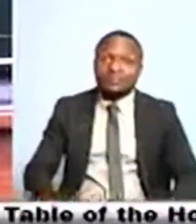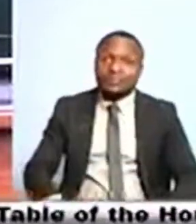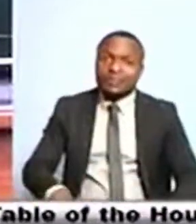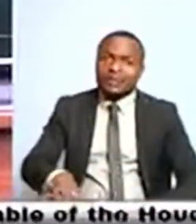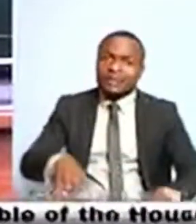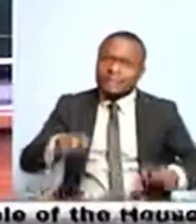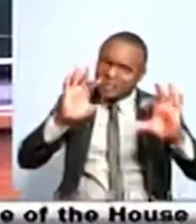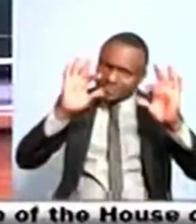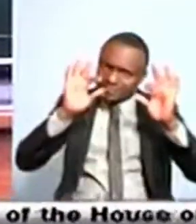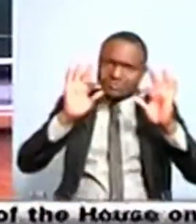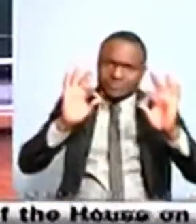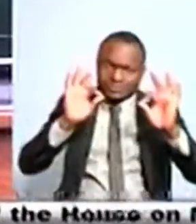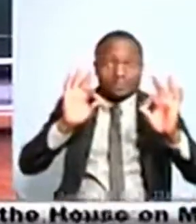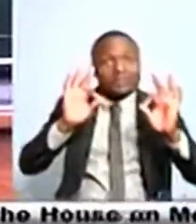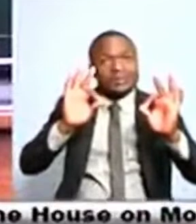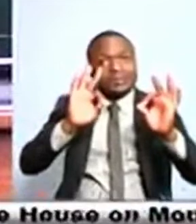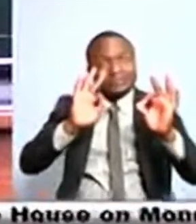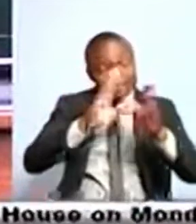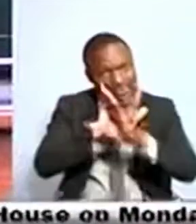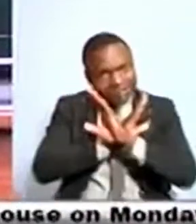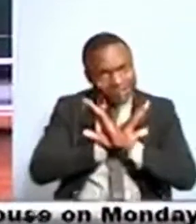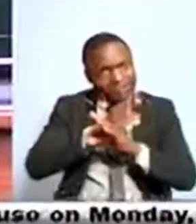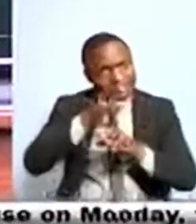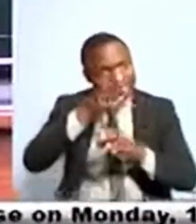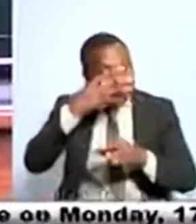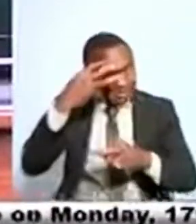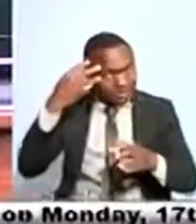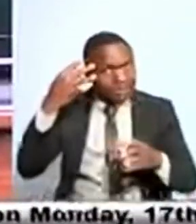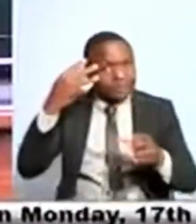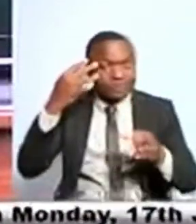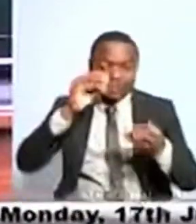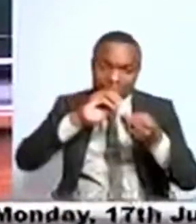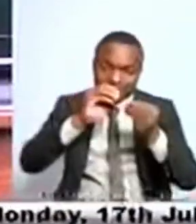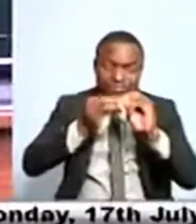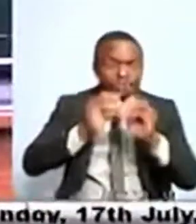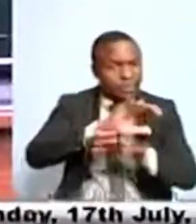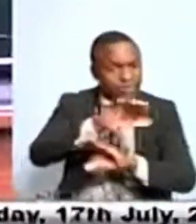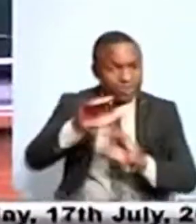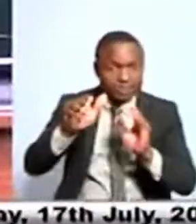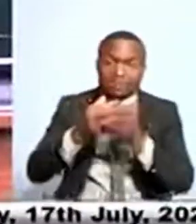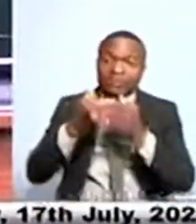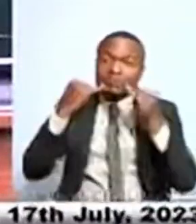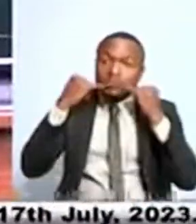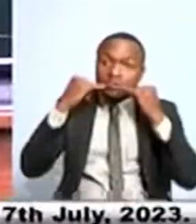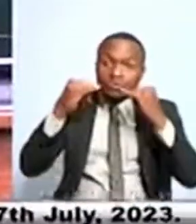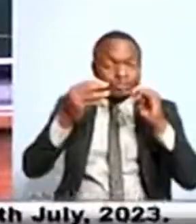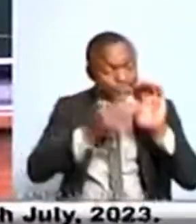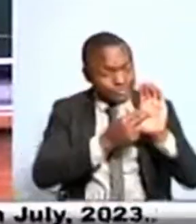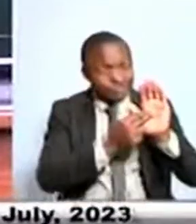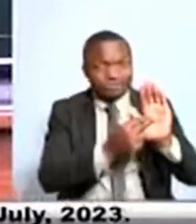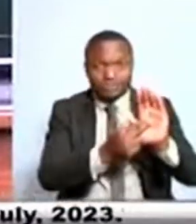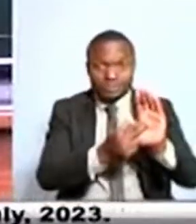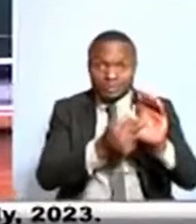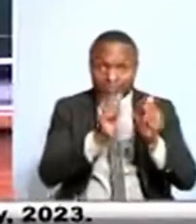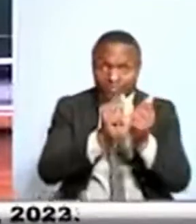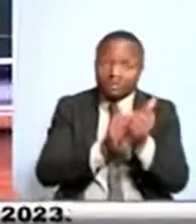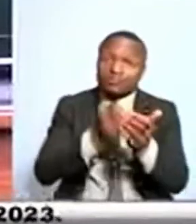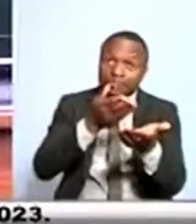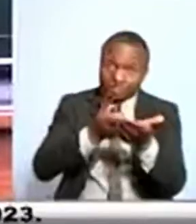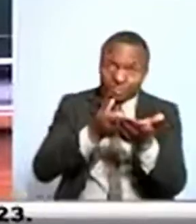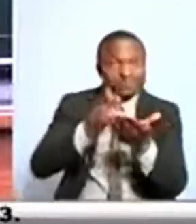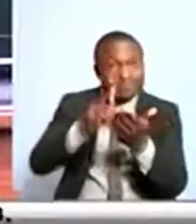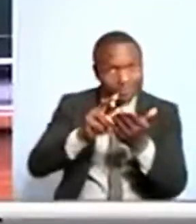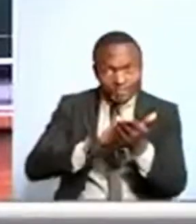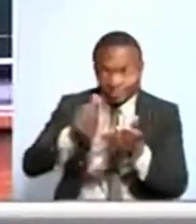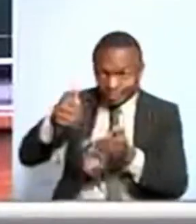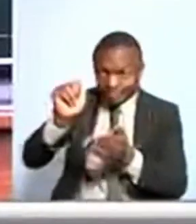Zambia, what happens, the moment you just key in your NRC number, all your details come. So in regards to this report, Madam Speaker, I want